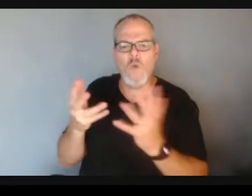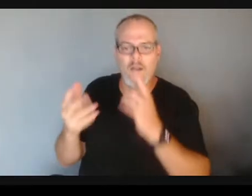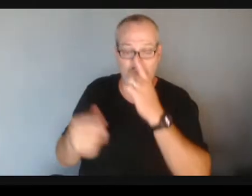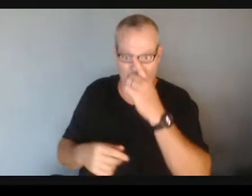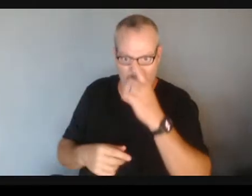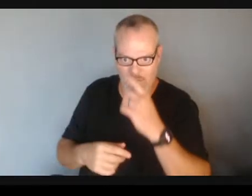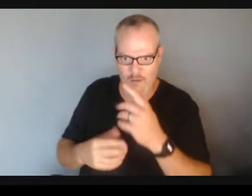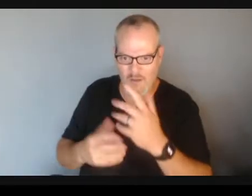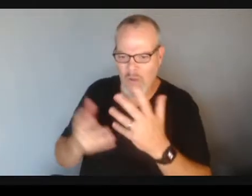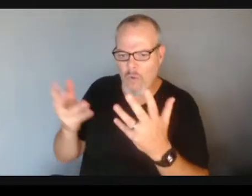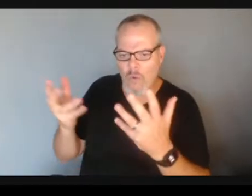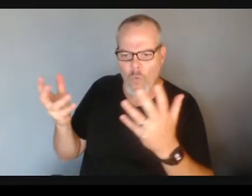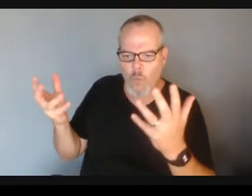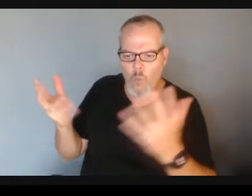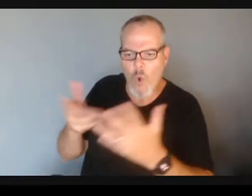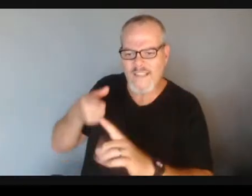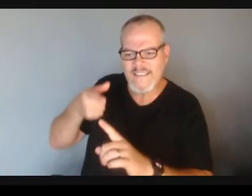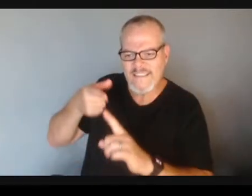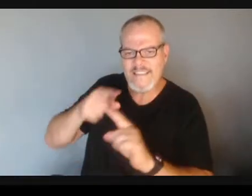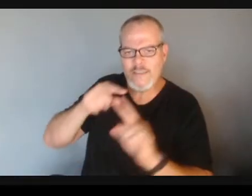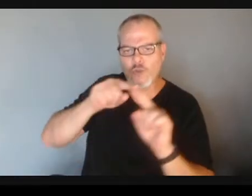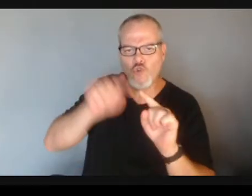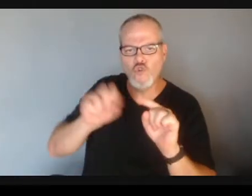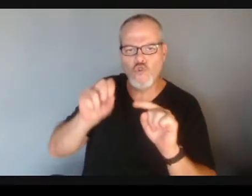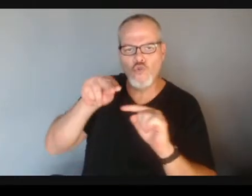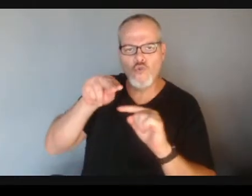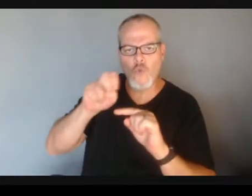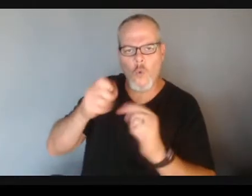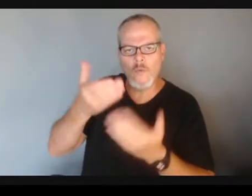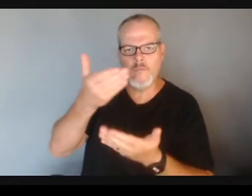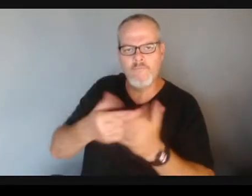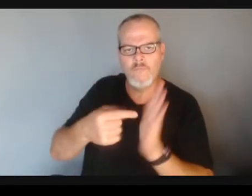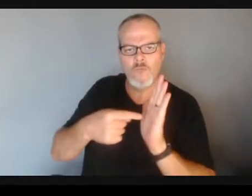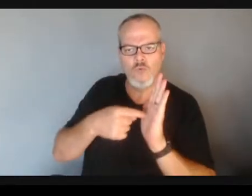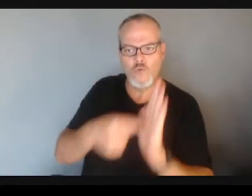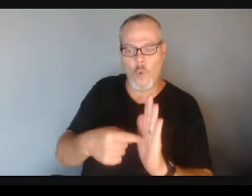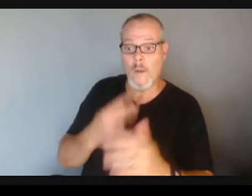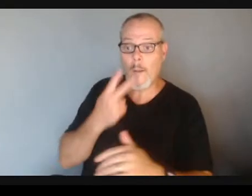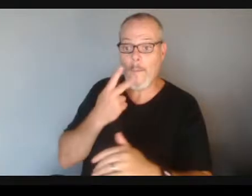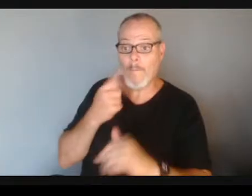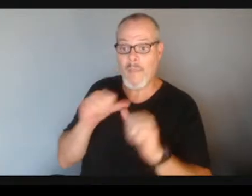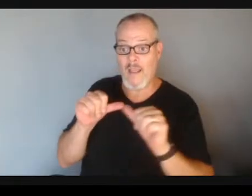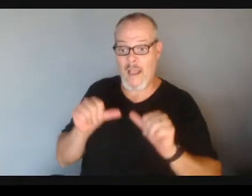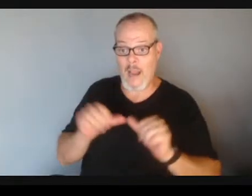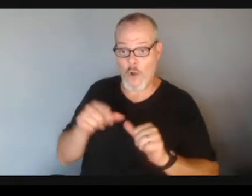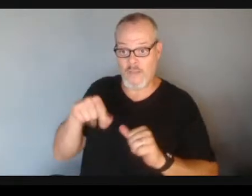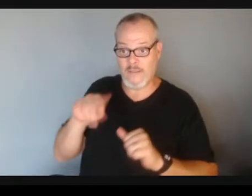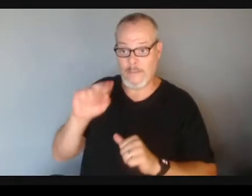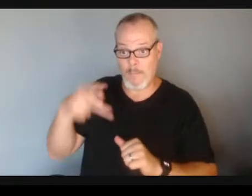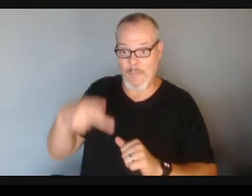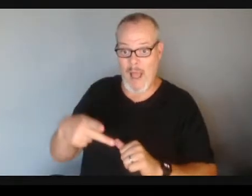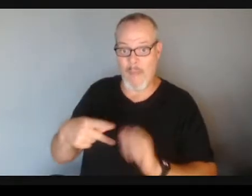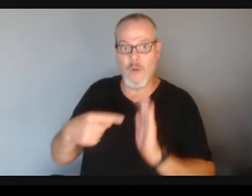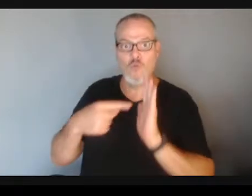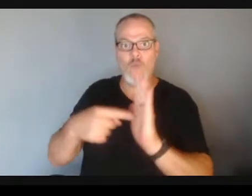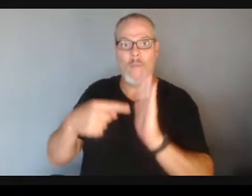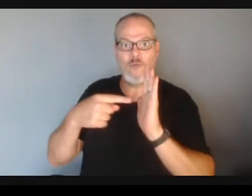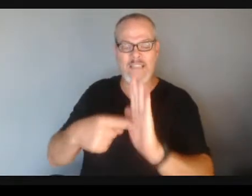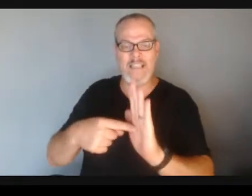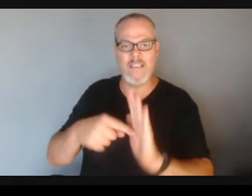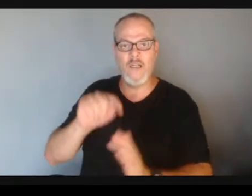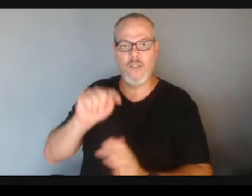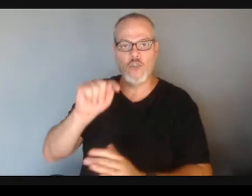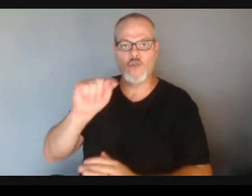What is the zone being shown on this map of Hawaii? The pink areas on this map represent tropical storm warning